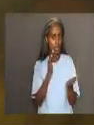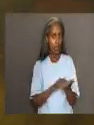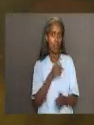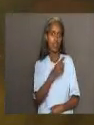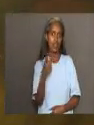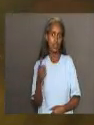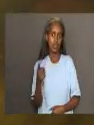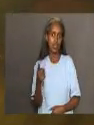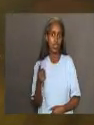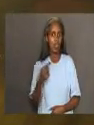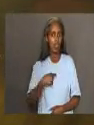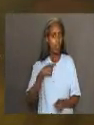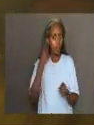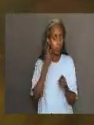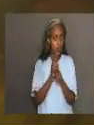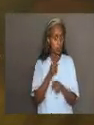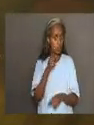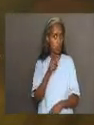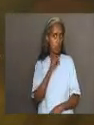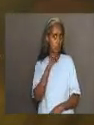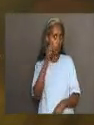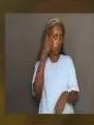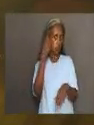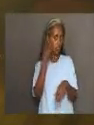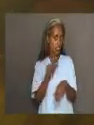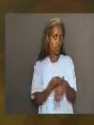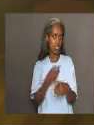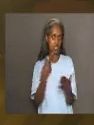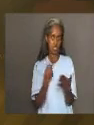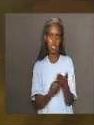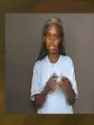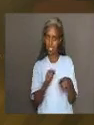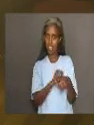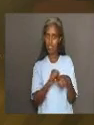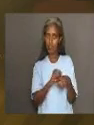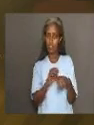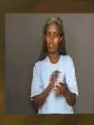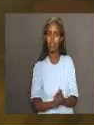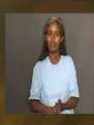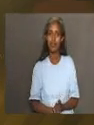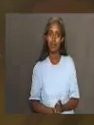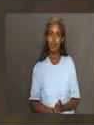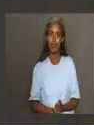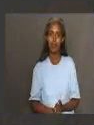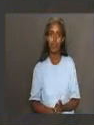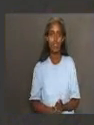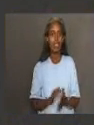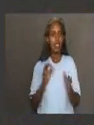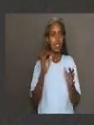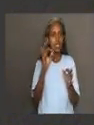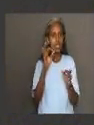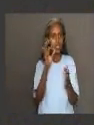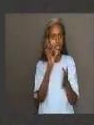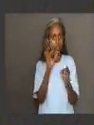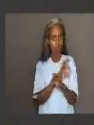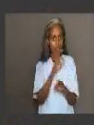Welcome back, everyone. I am sure you had no difficulty with this activity.